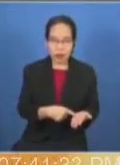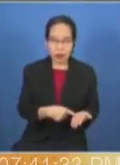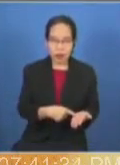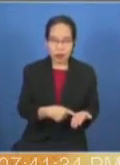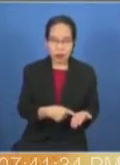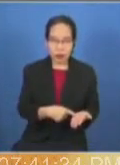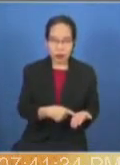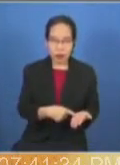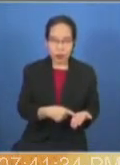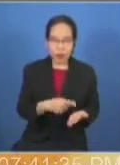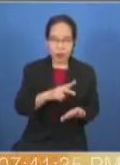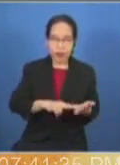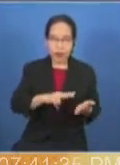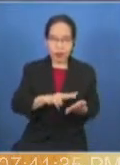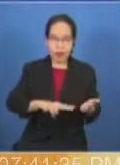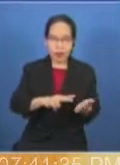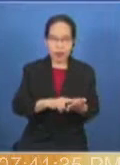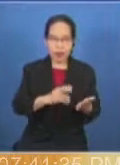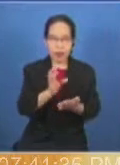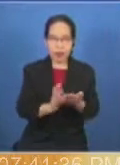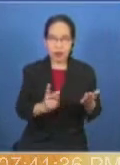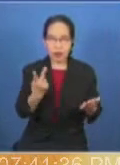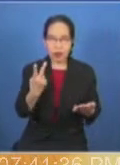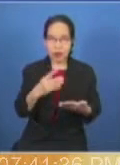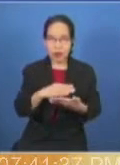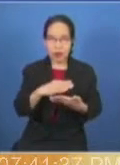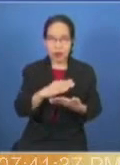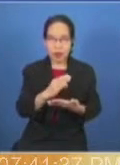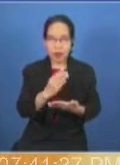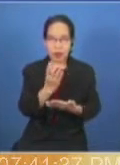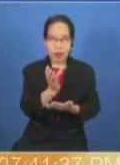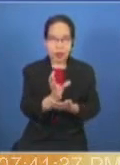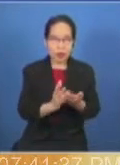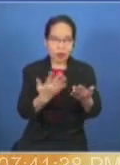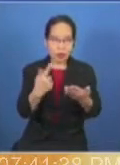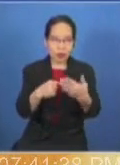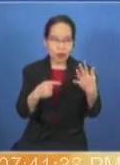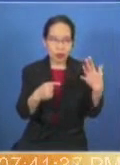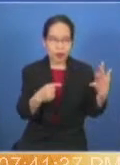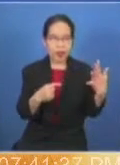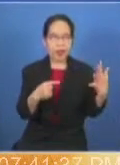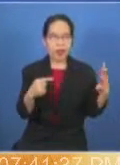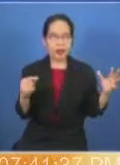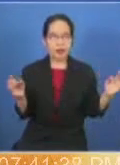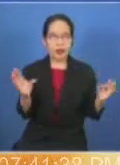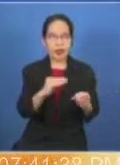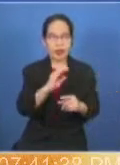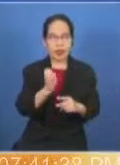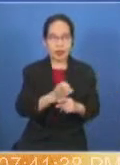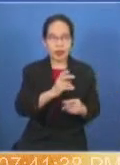in the Bible about it? Let us read Genesis 2, verse 5.